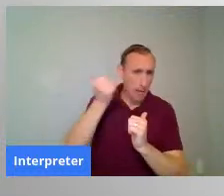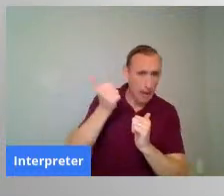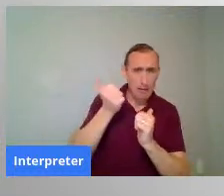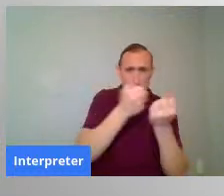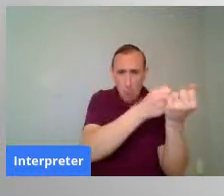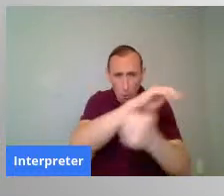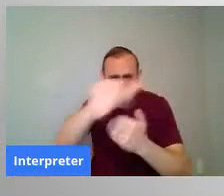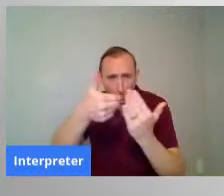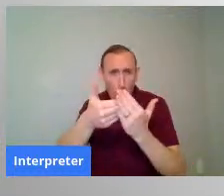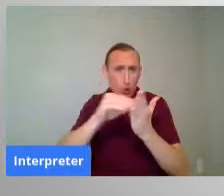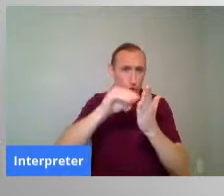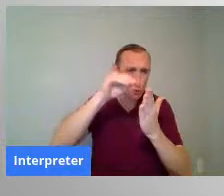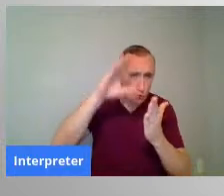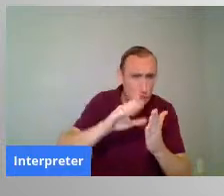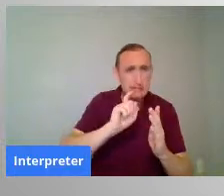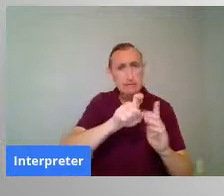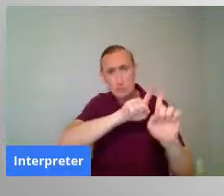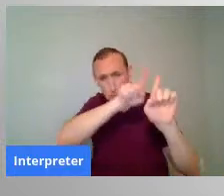to be in school.